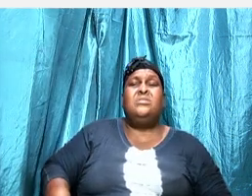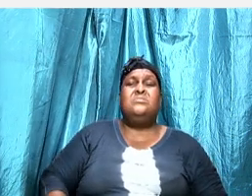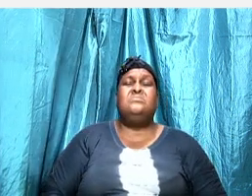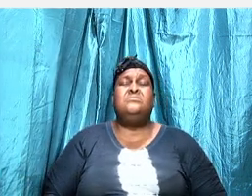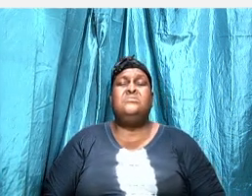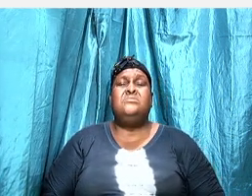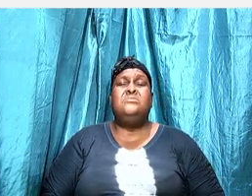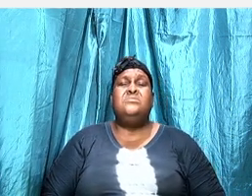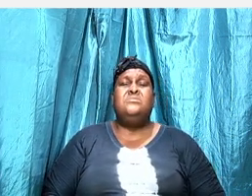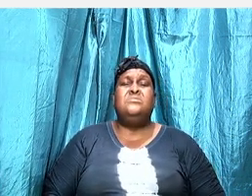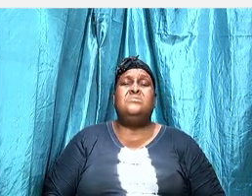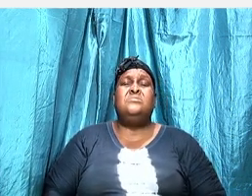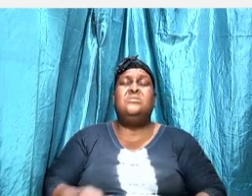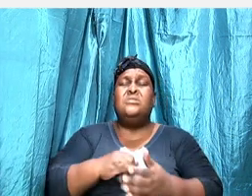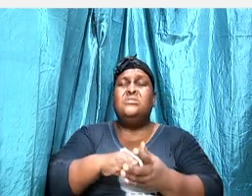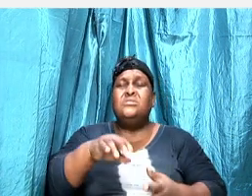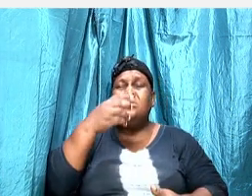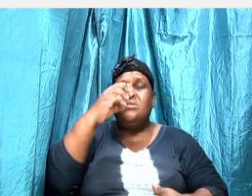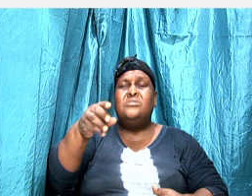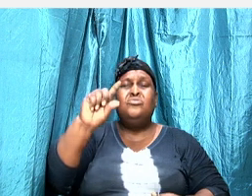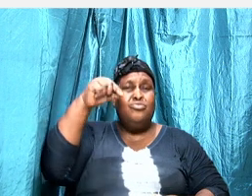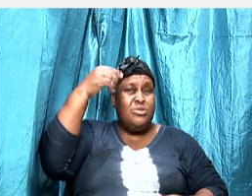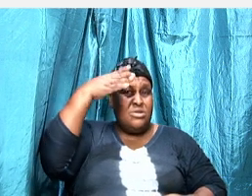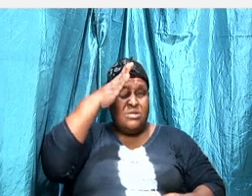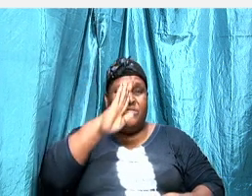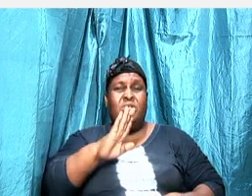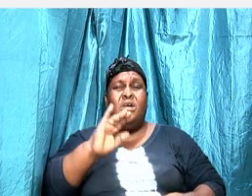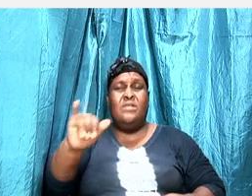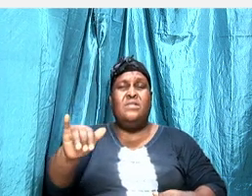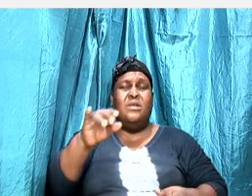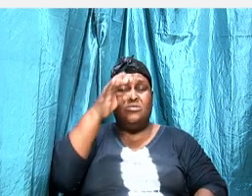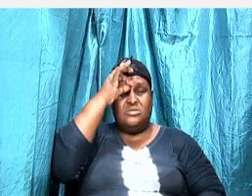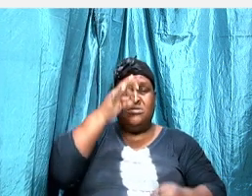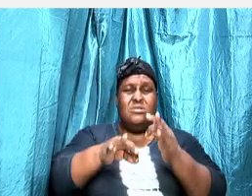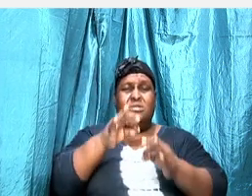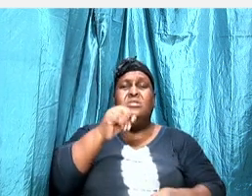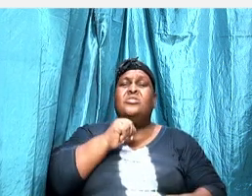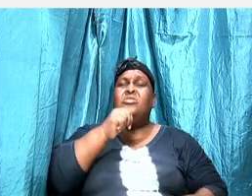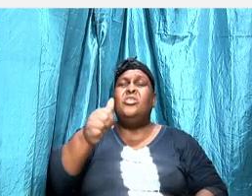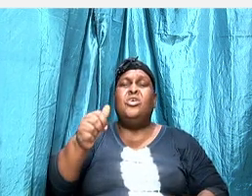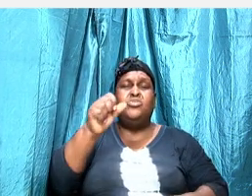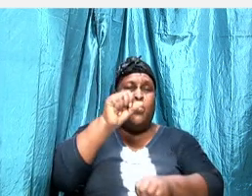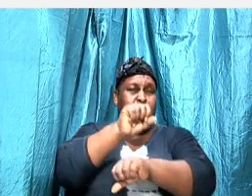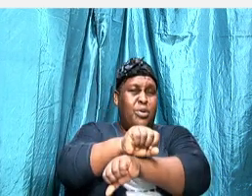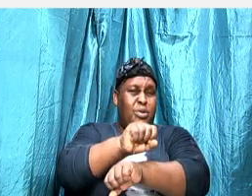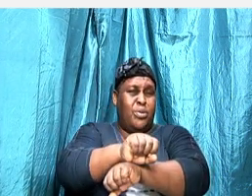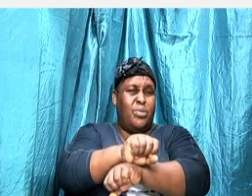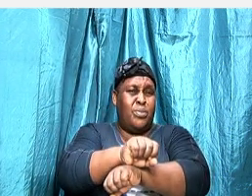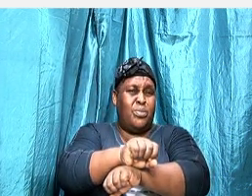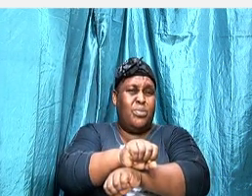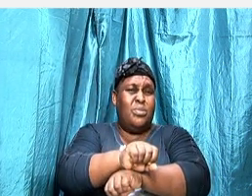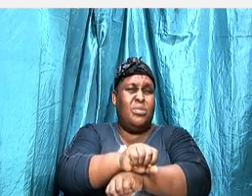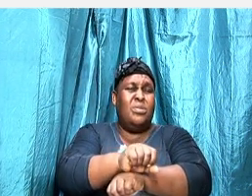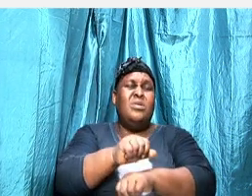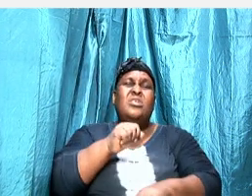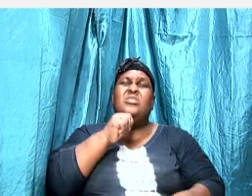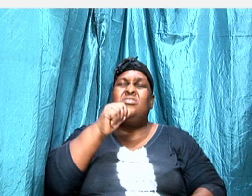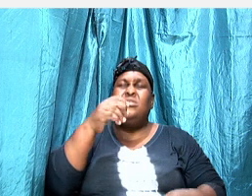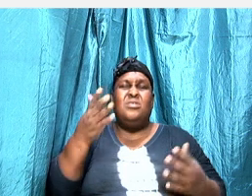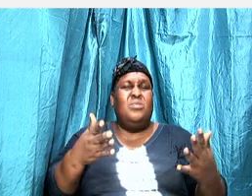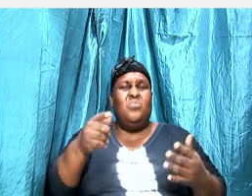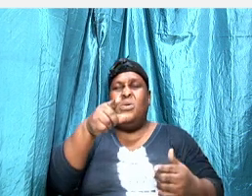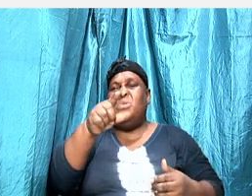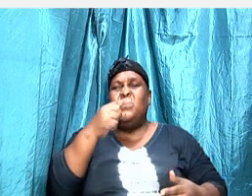of God that justifies us. And it is not of works. It's not what you say and do,